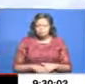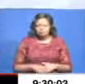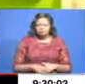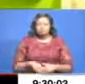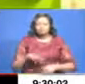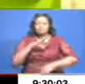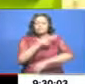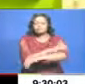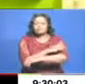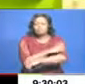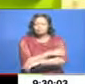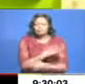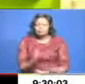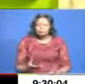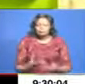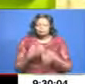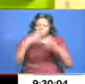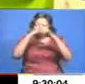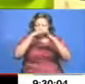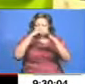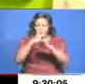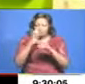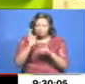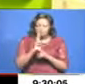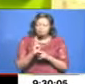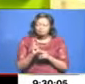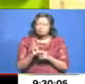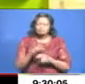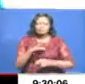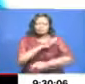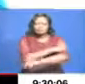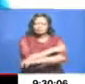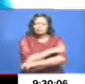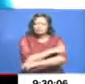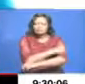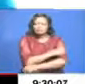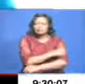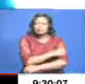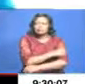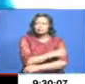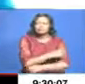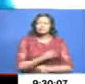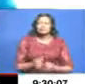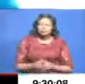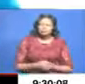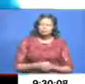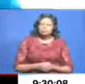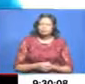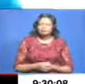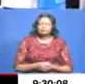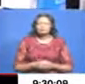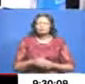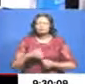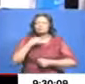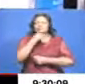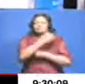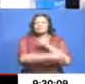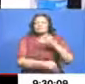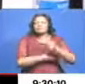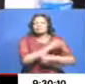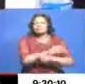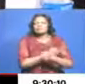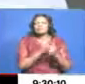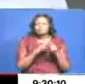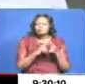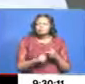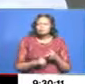pressure, is screened by using a blood pressure measuring device attached to a cuff wrapped around the upper left arm. Diabetes,